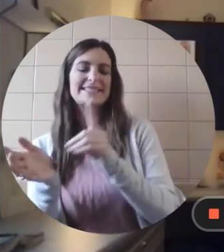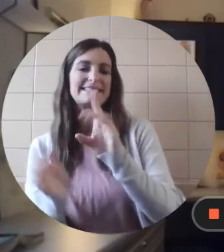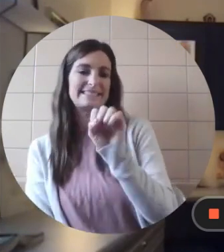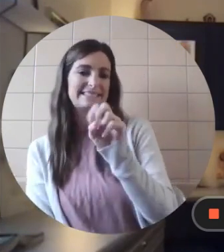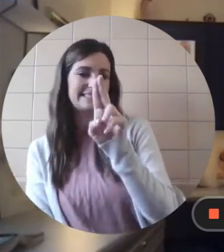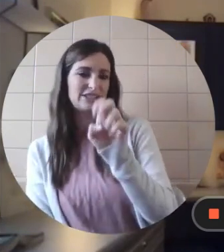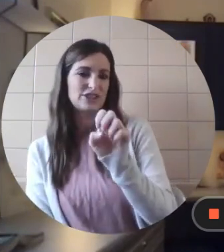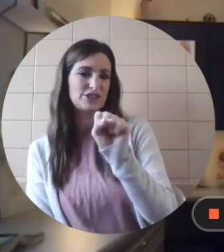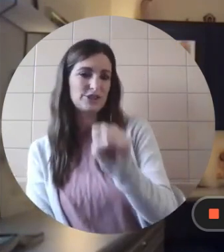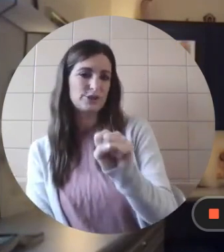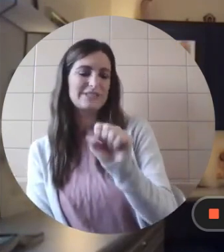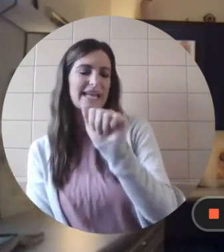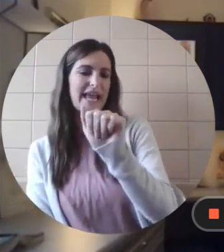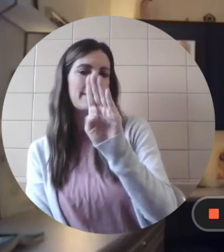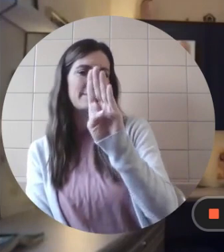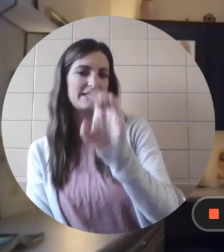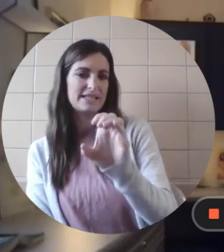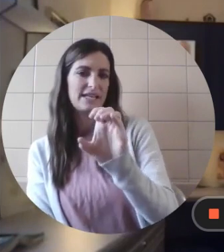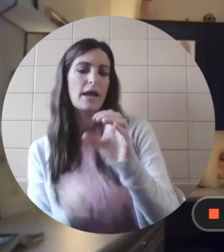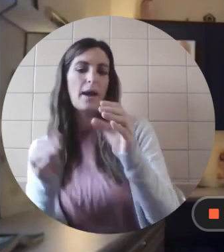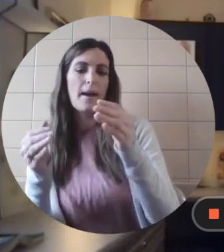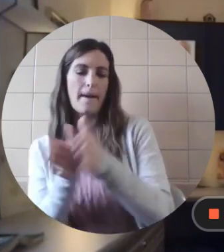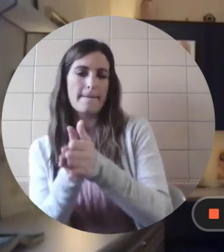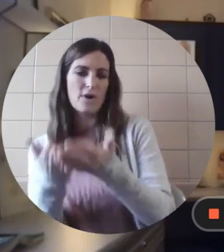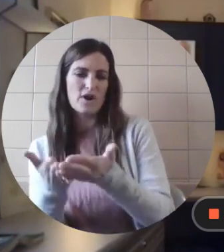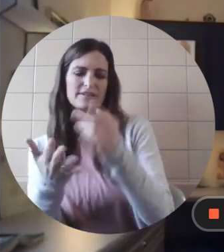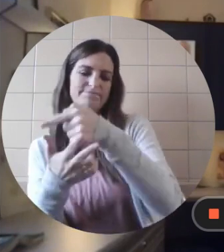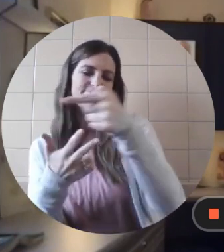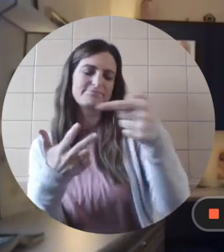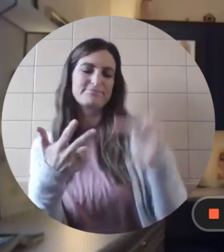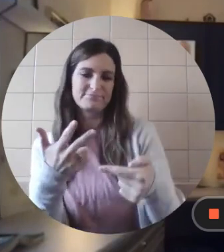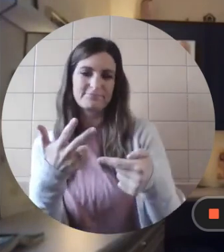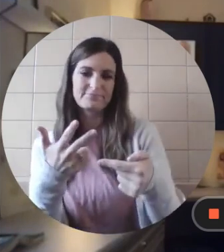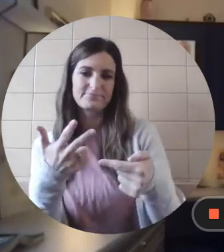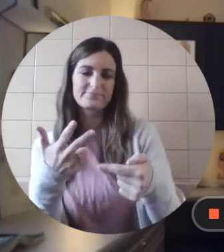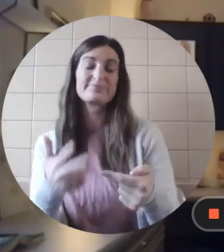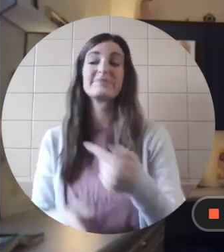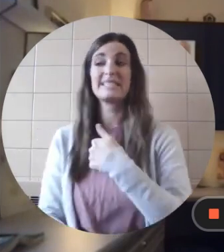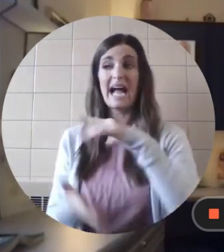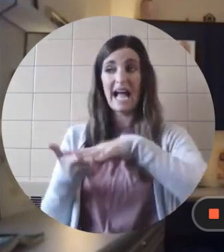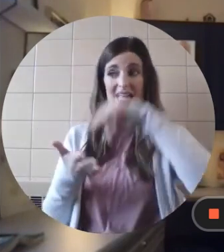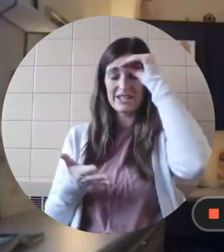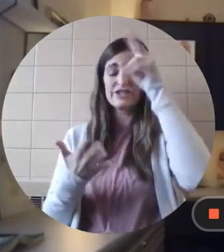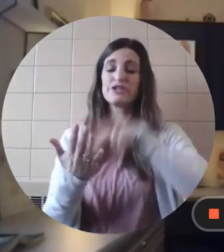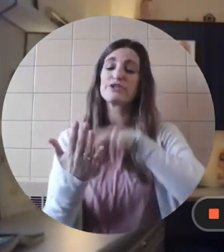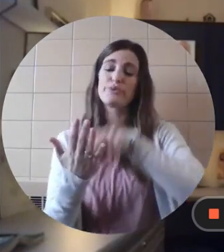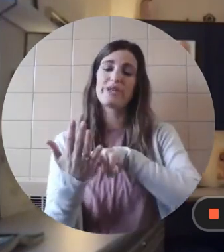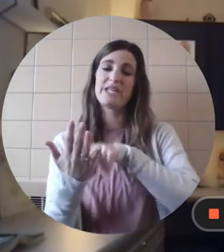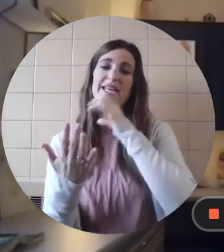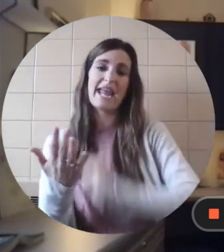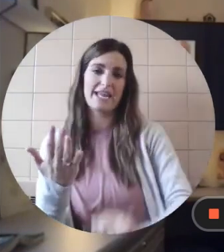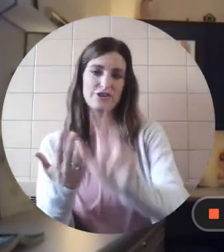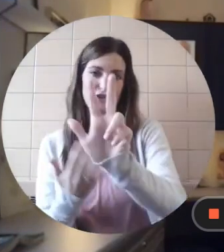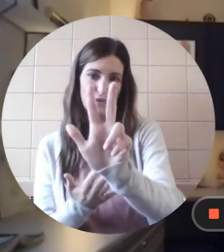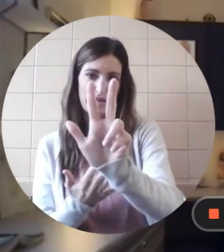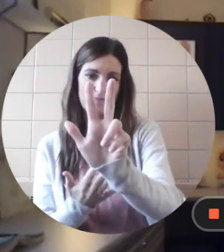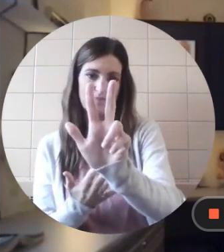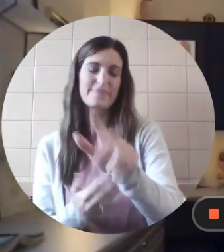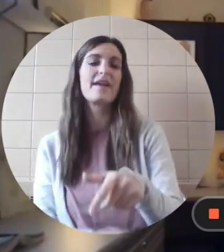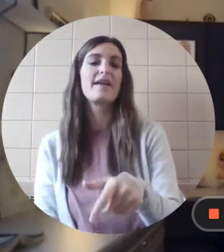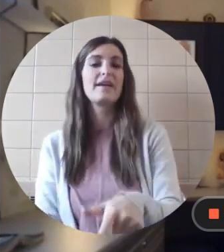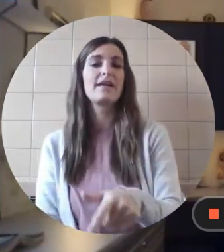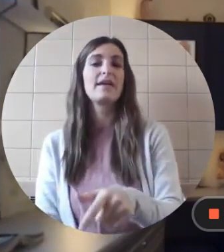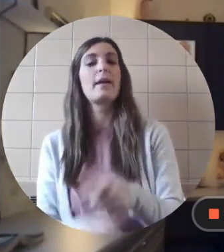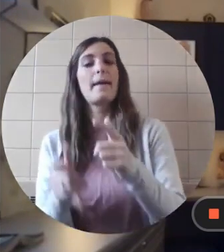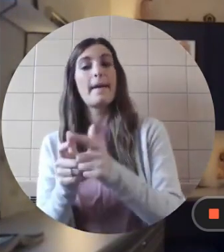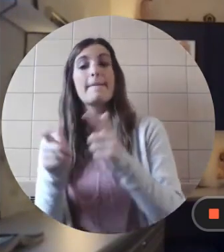loose tickets like you'd get for a raffle or to attend an event. I learned to read at age 3, Jack said. Big A,